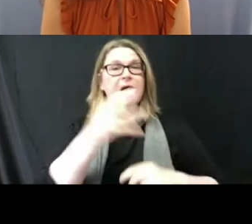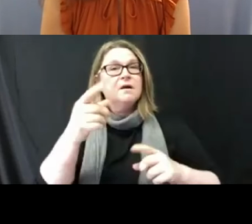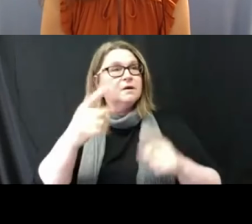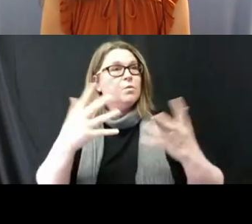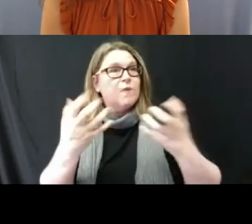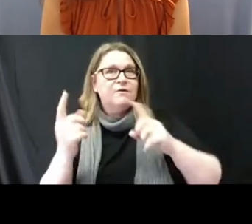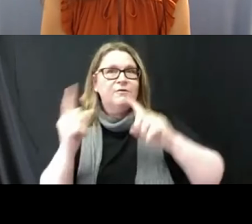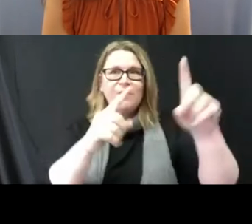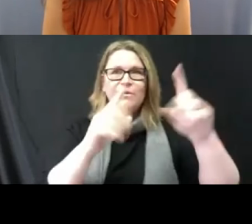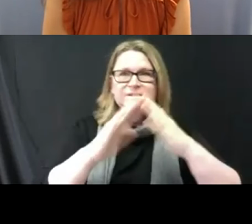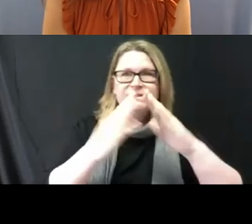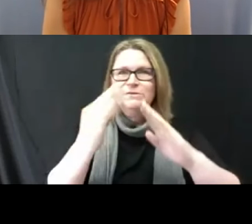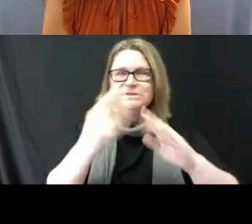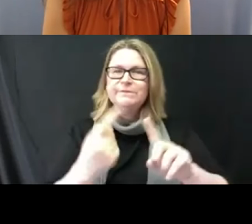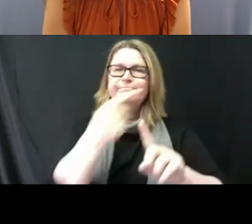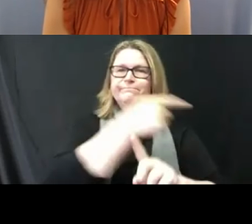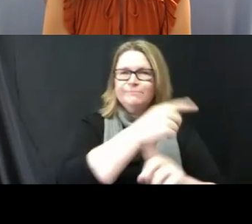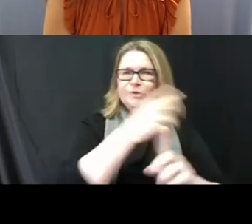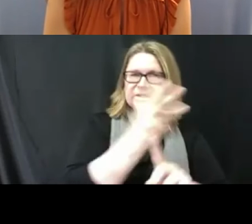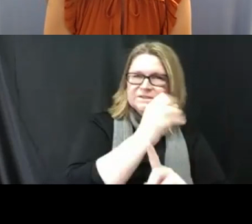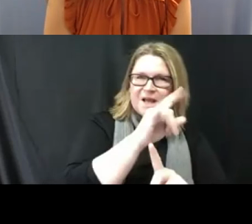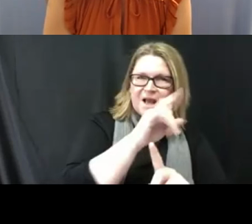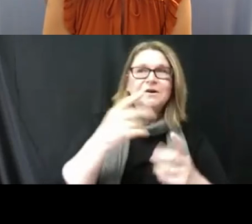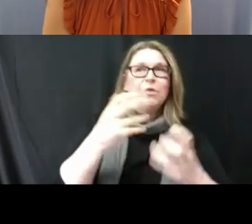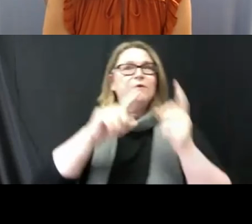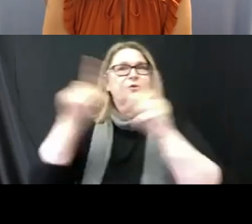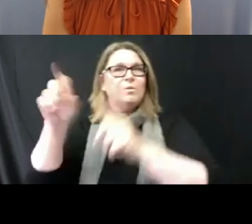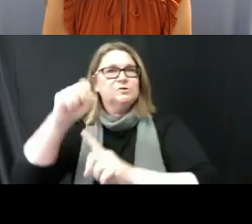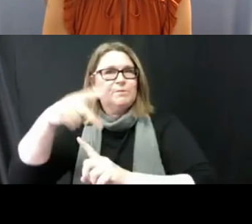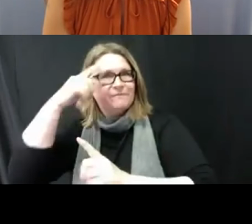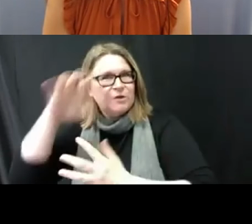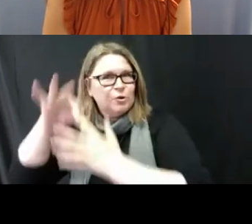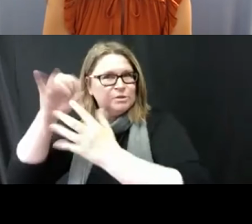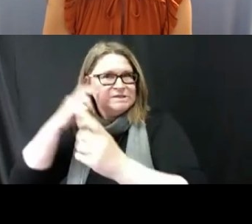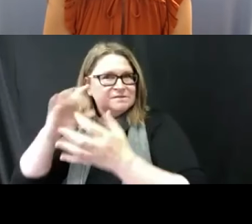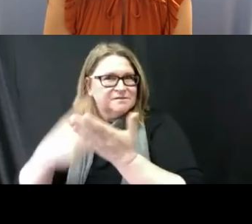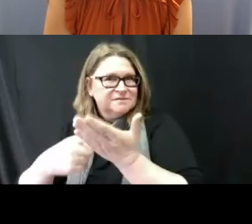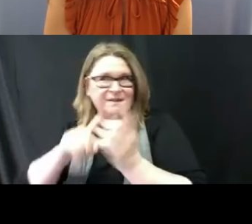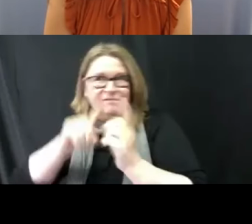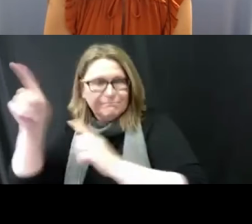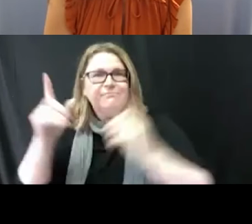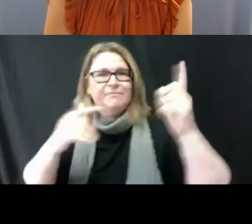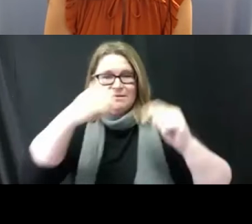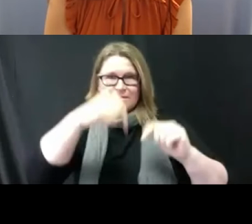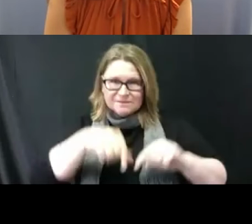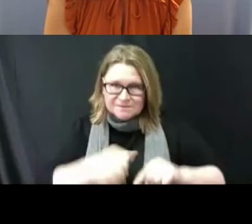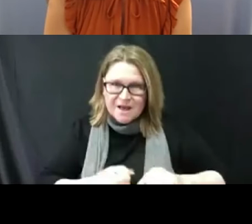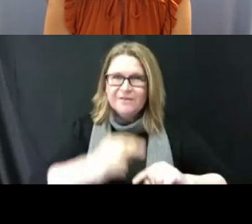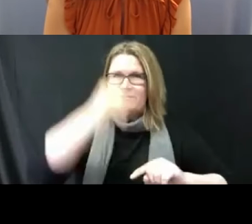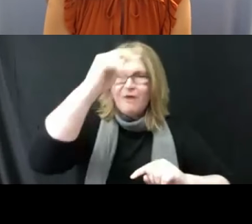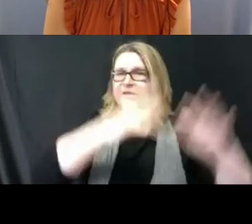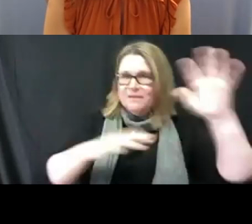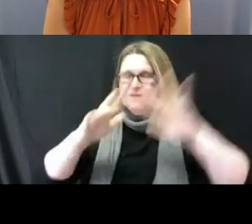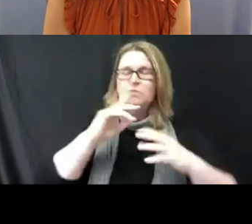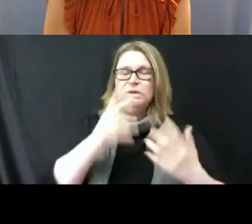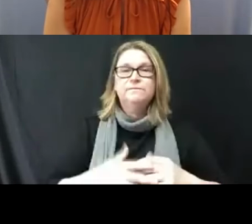we kind of learn about country life, and then sometimes we can go to Spokane for special events, or we can go